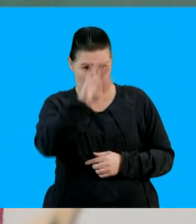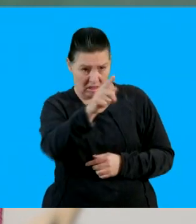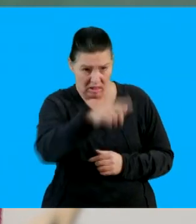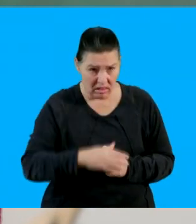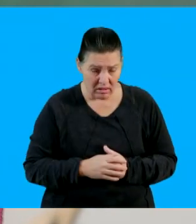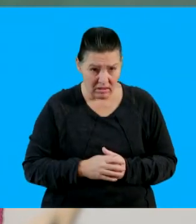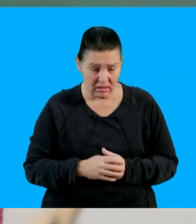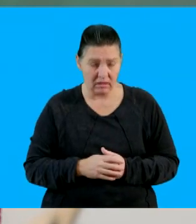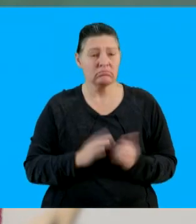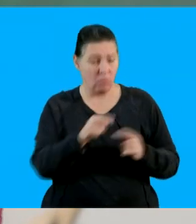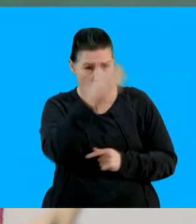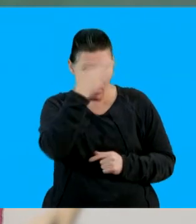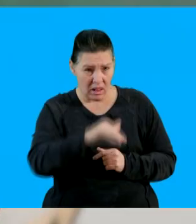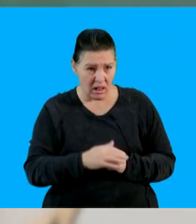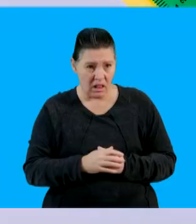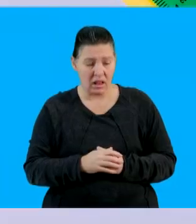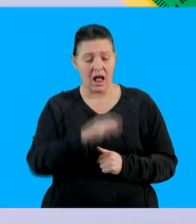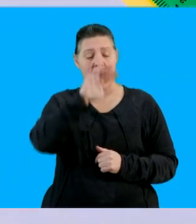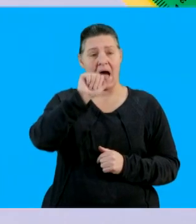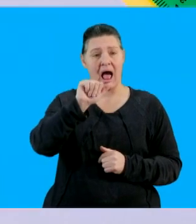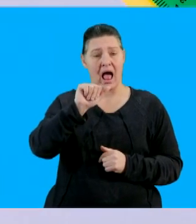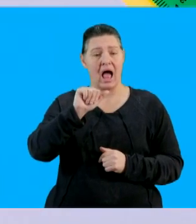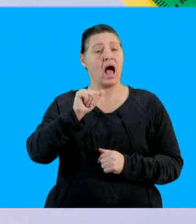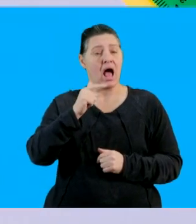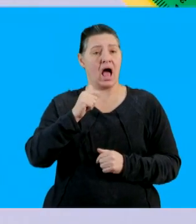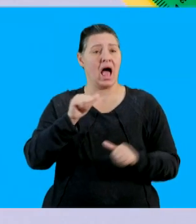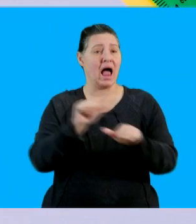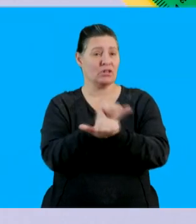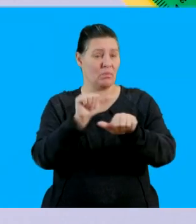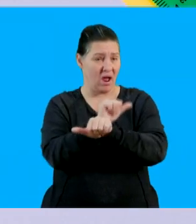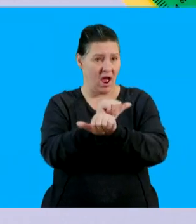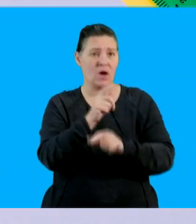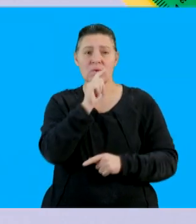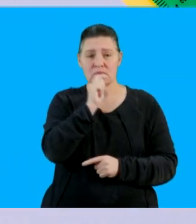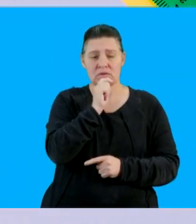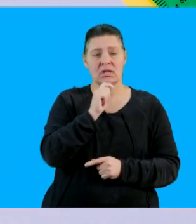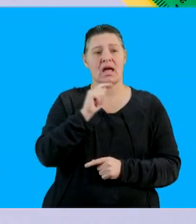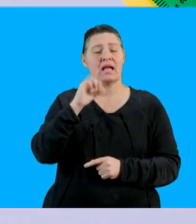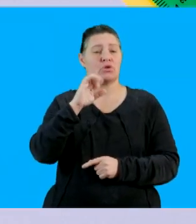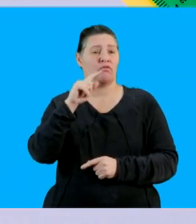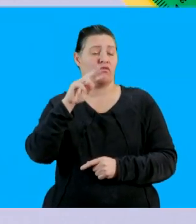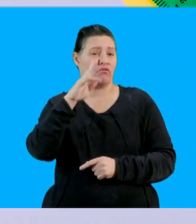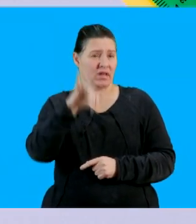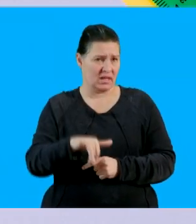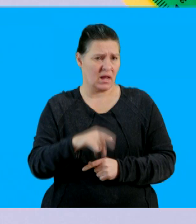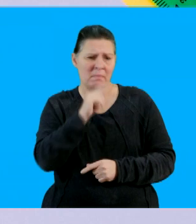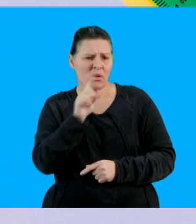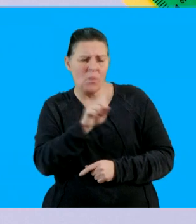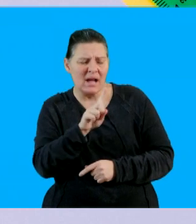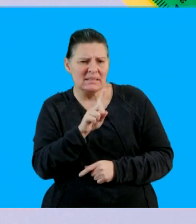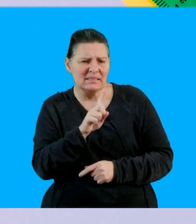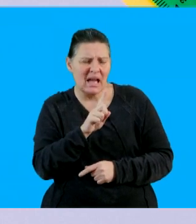you know. So, did you know that algebra is used in cryptography? That is the study